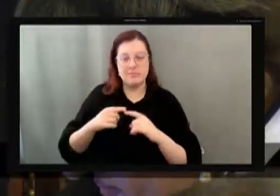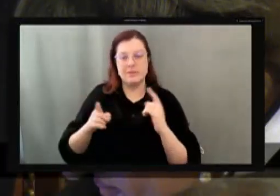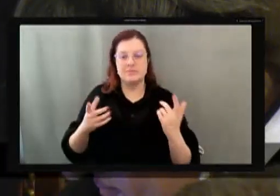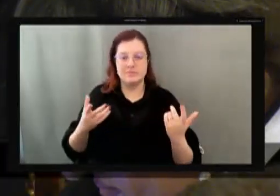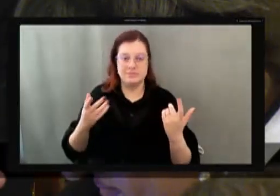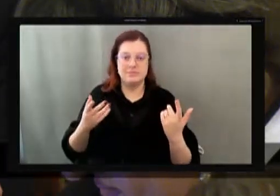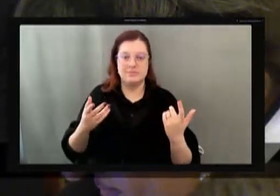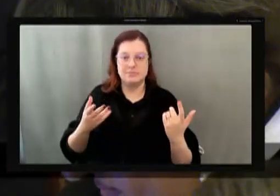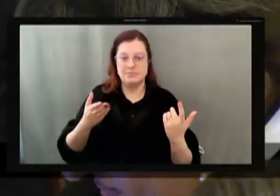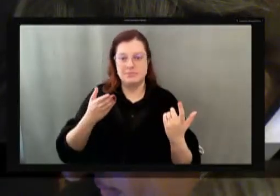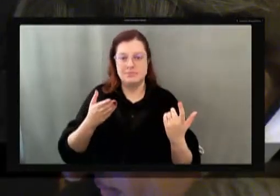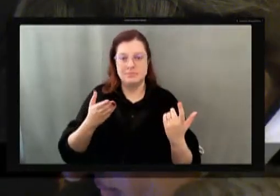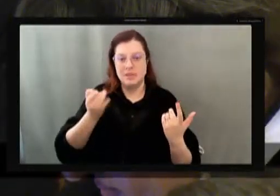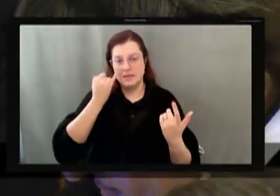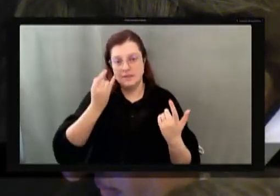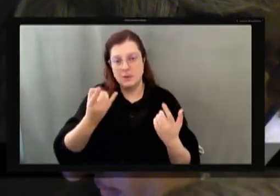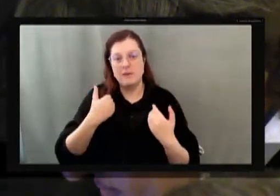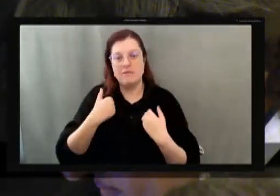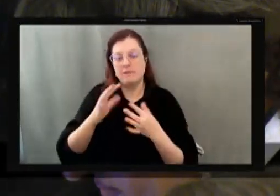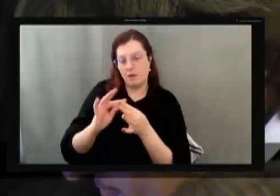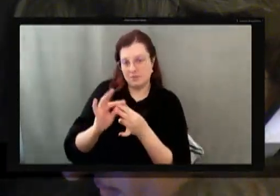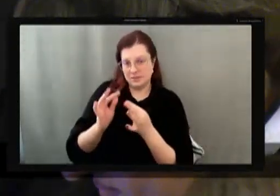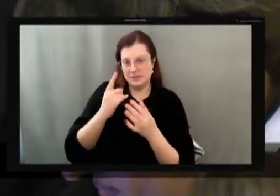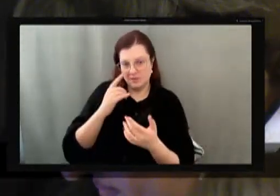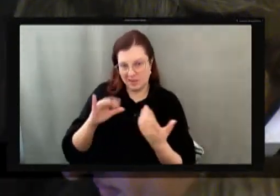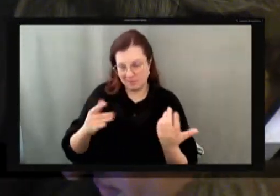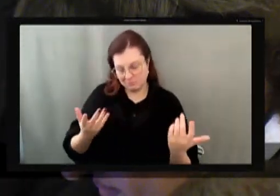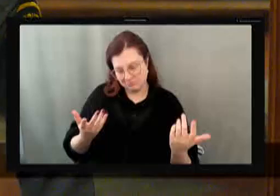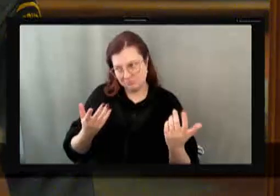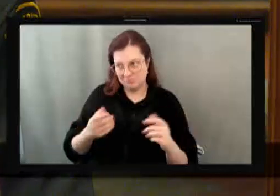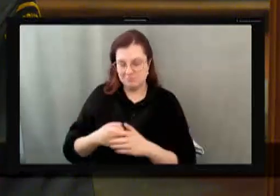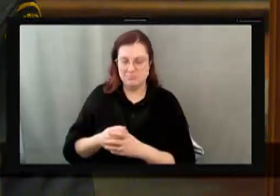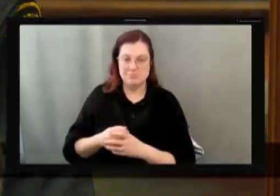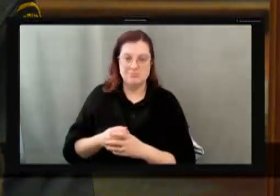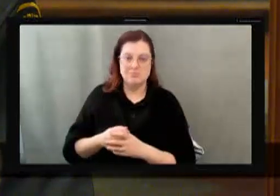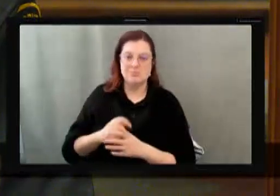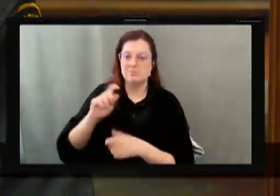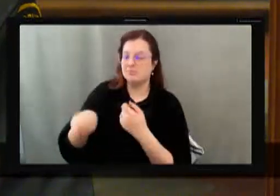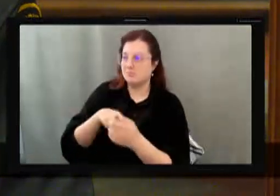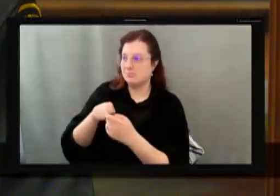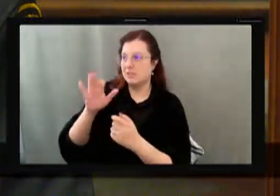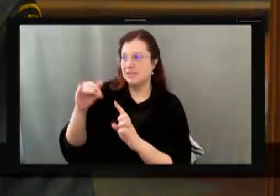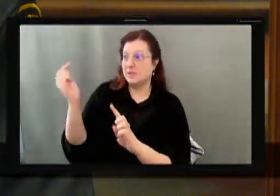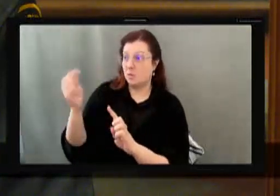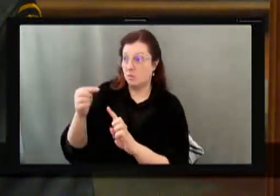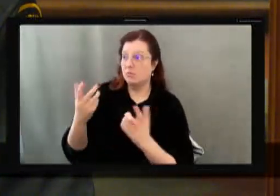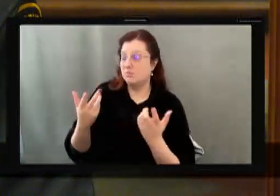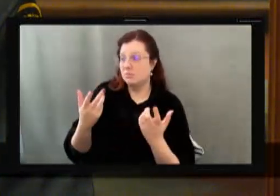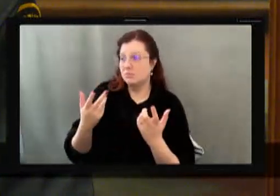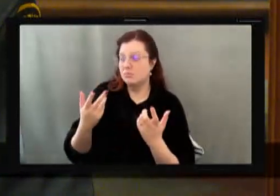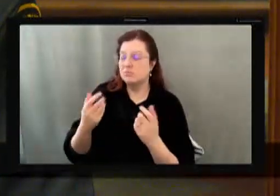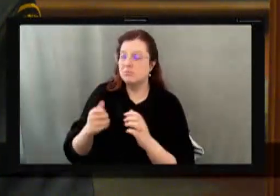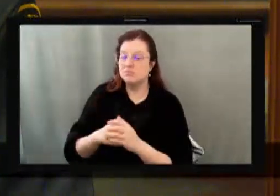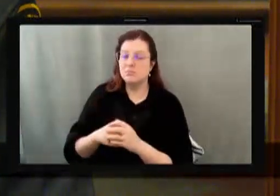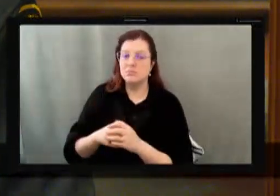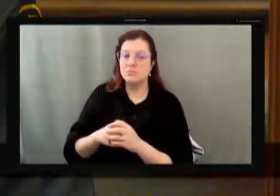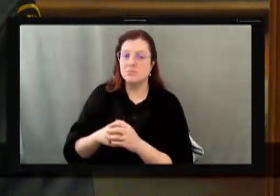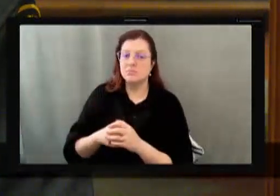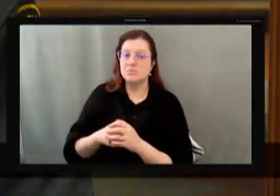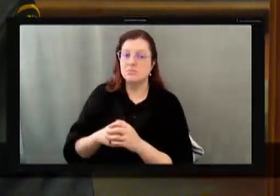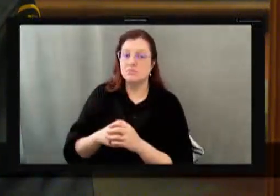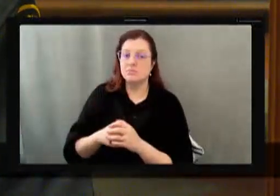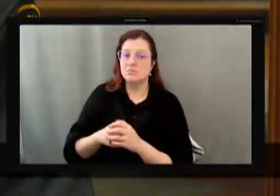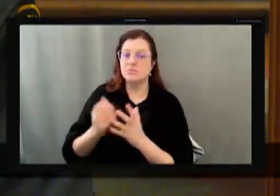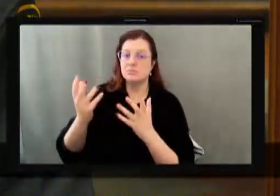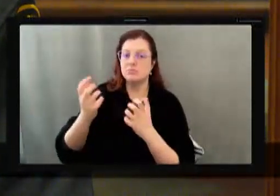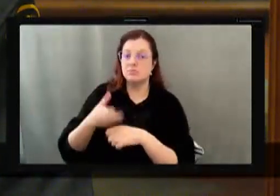have any, feel free if you have any comments to that. No, I would say absolutely that's the goal that we're working towards, improving